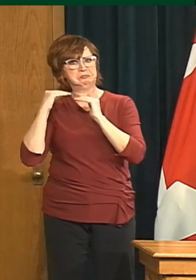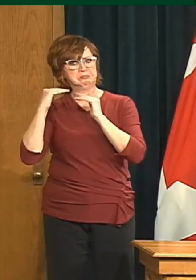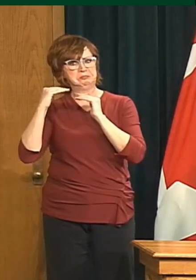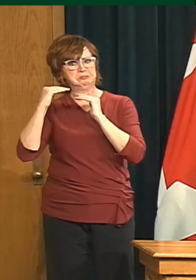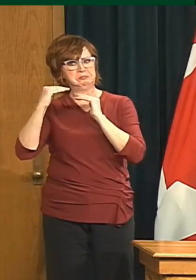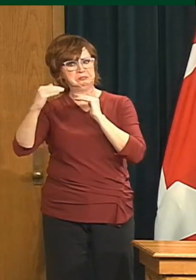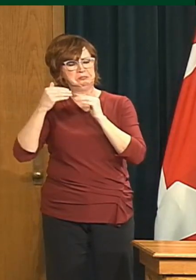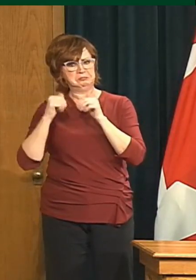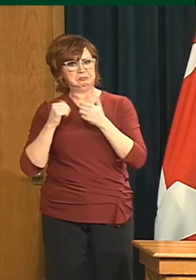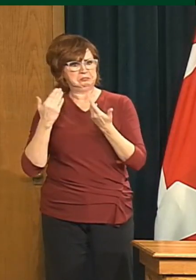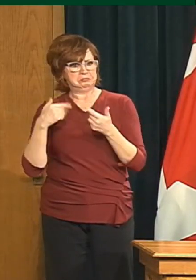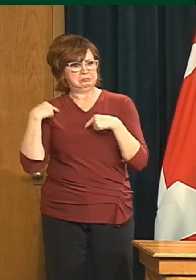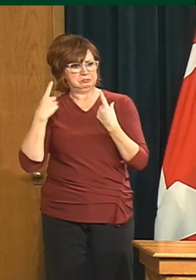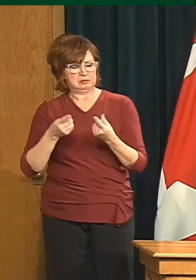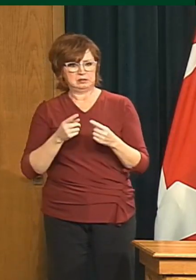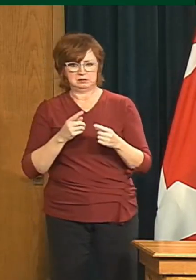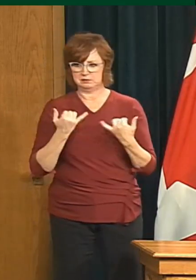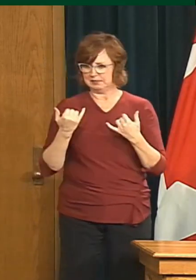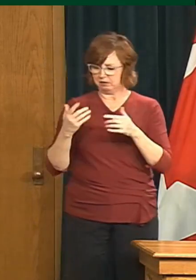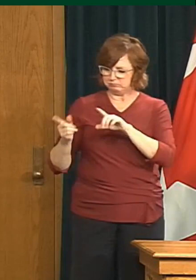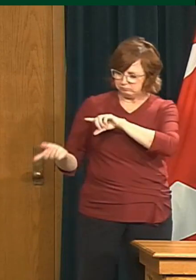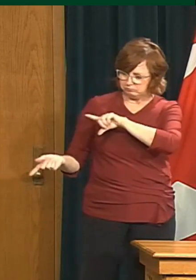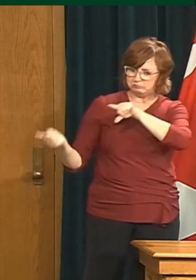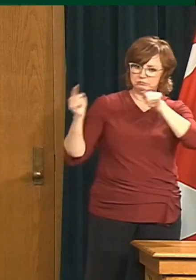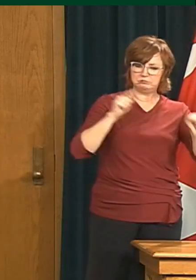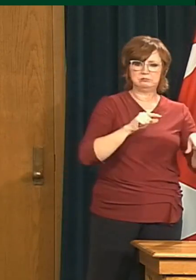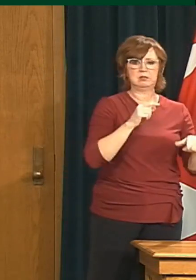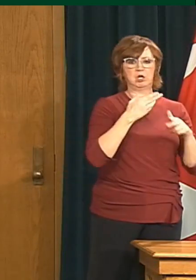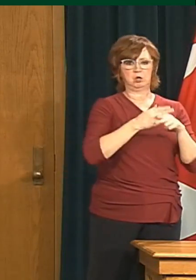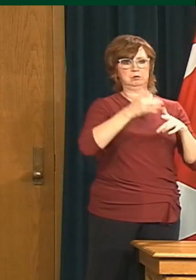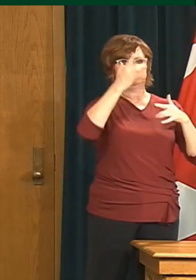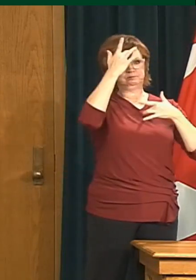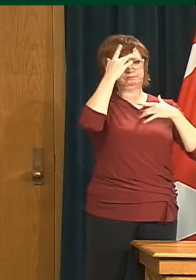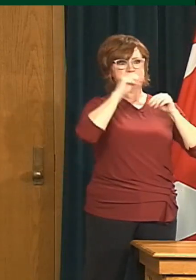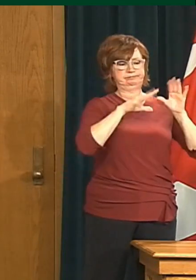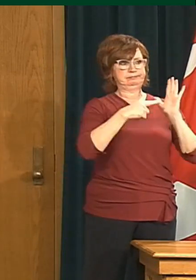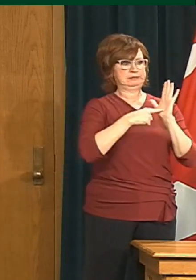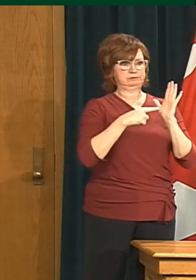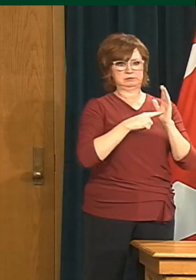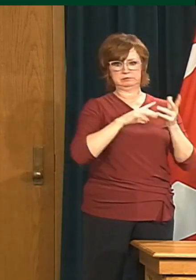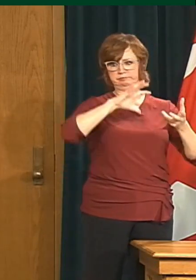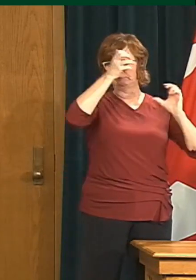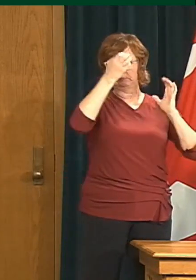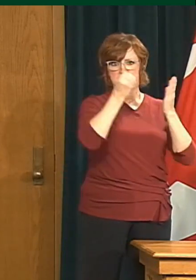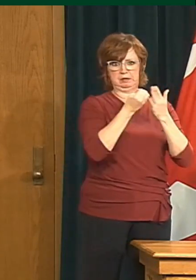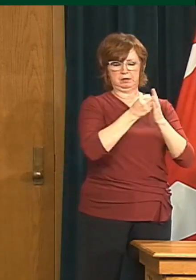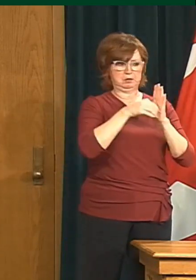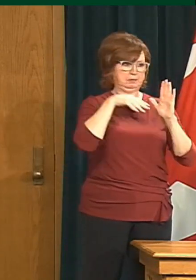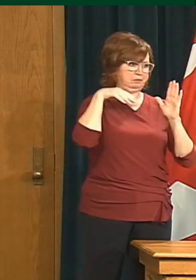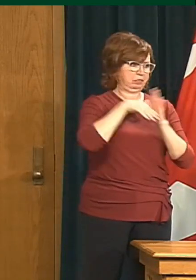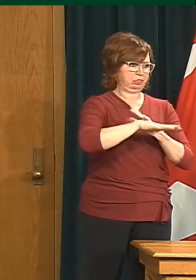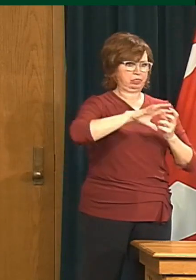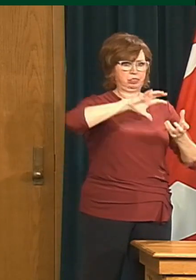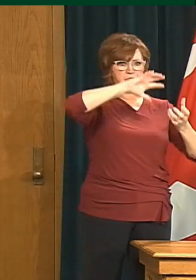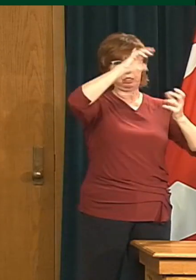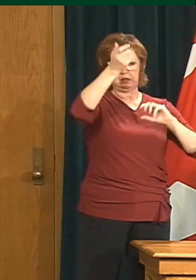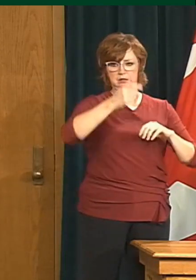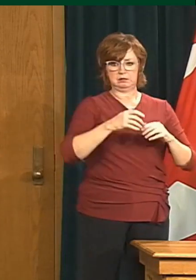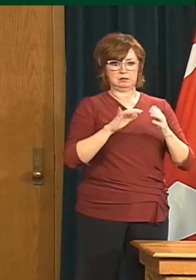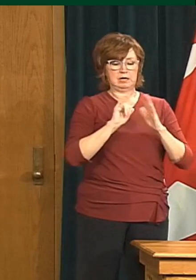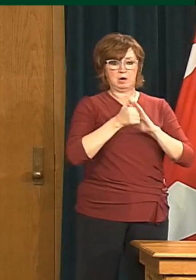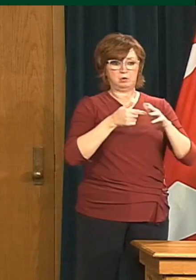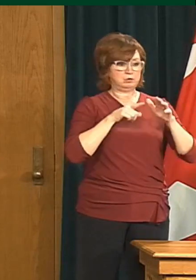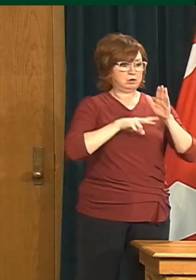What we are faced with here today is a pandemic deficit. For how long this goes on and what impact this has on our economy, and we portrayed